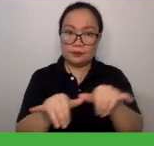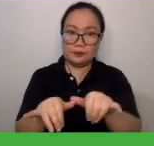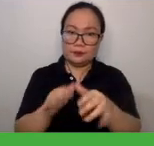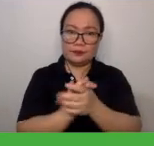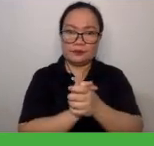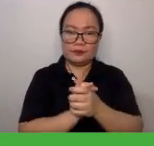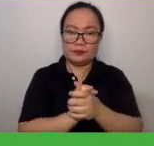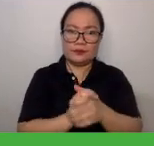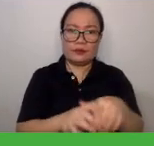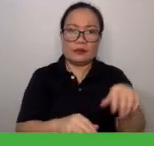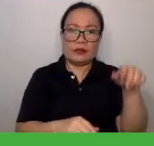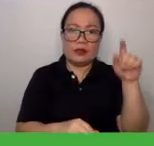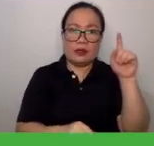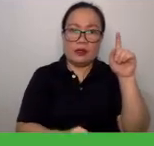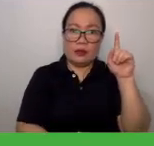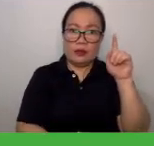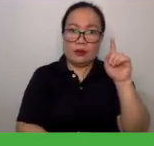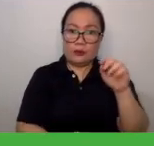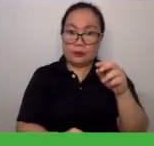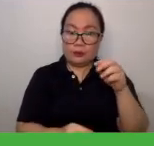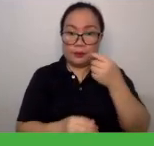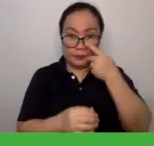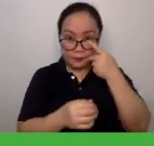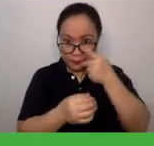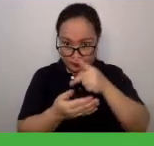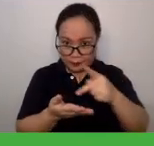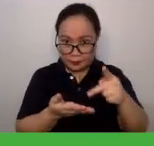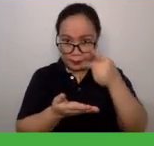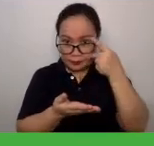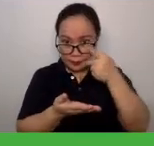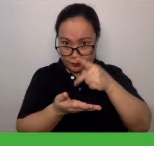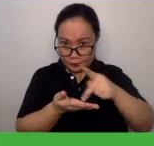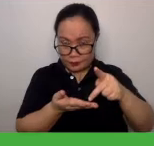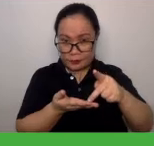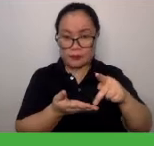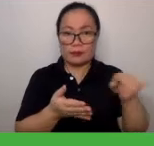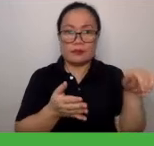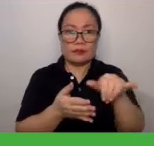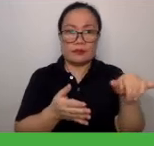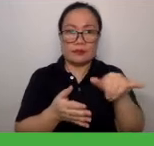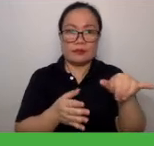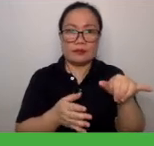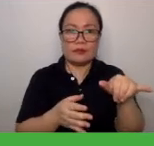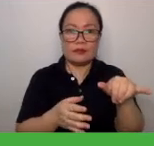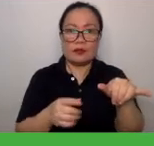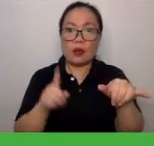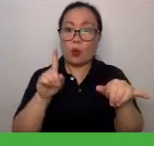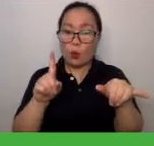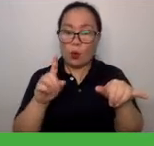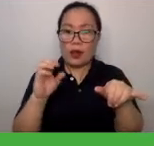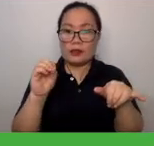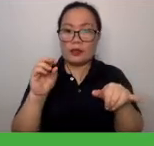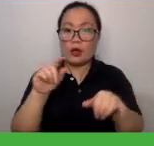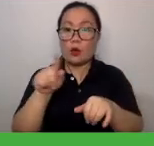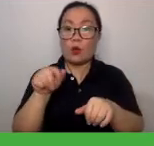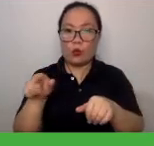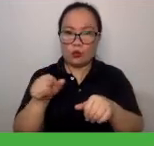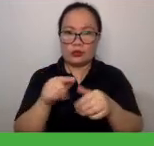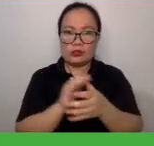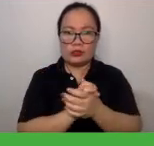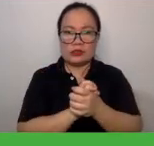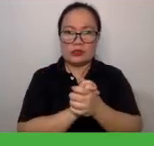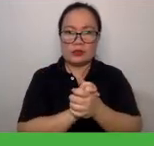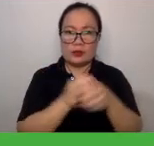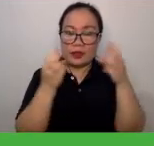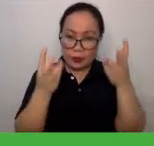na ball pen, that is 1 ounce. Okay? So, this is just approximation na para lang ma-visualize natin